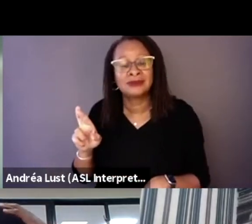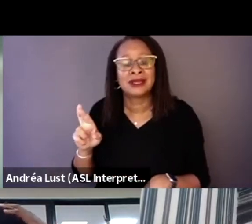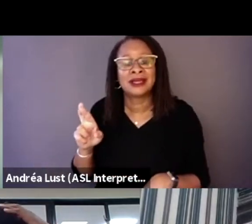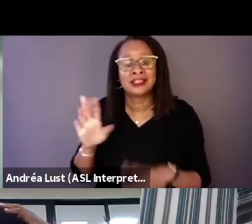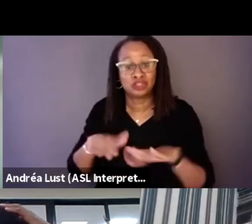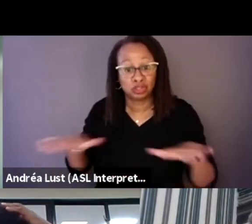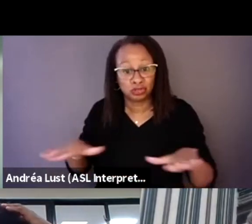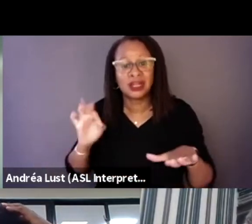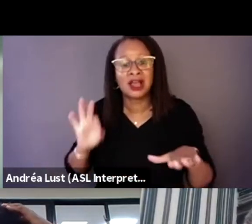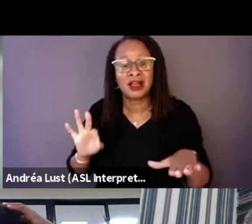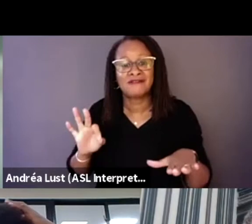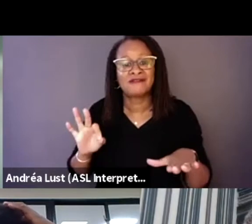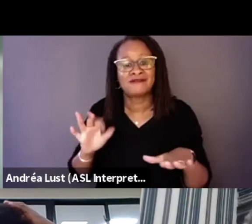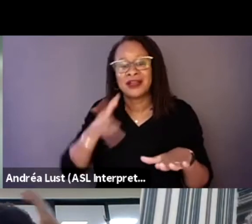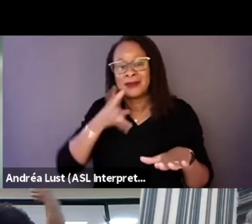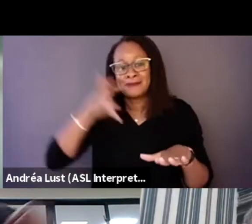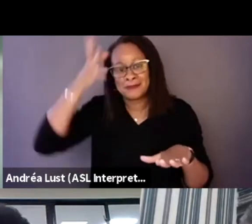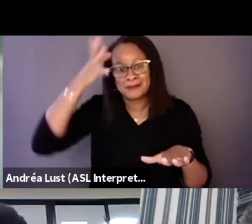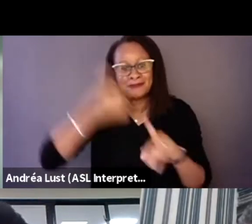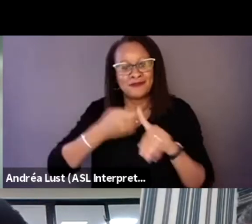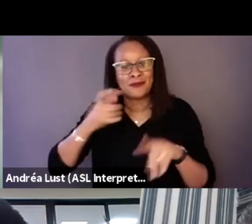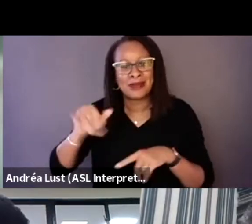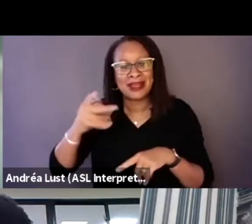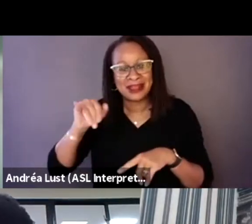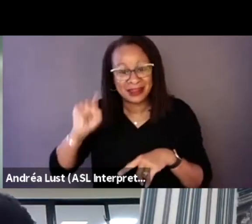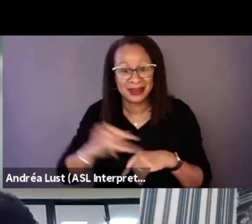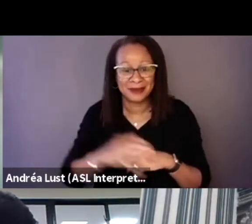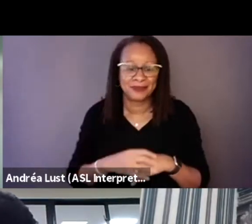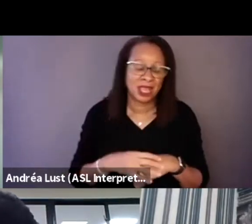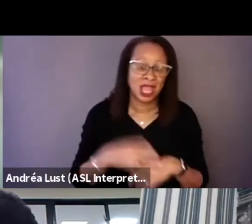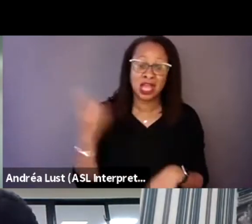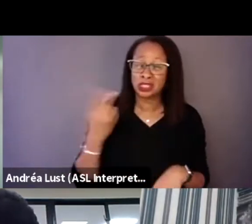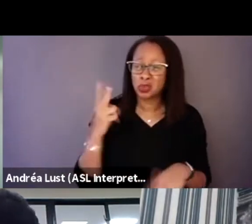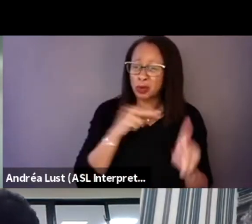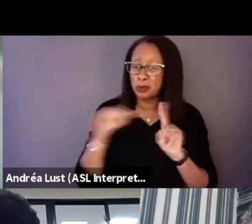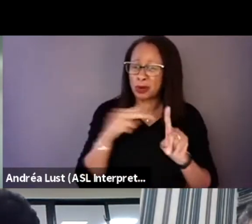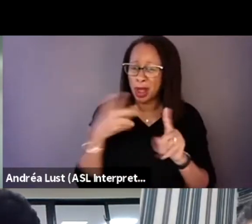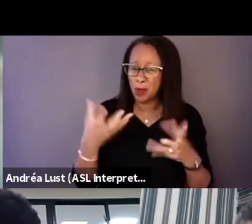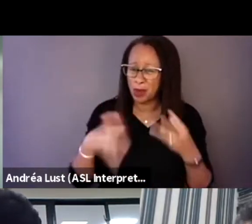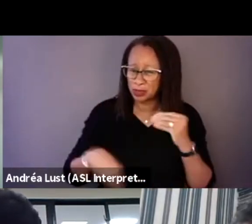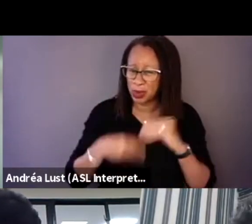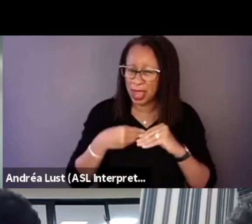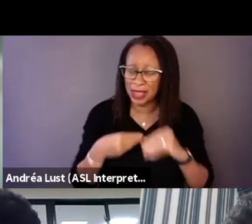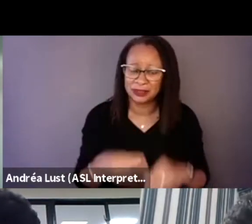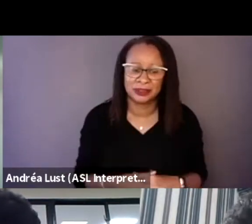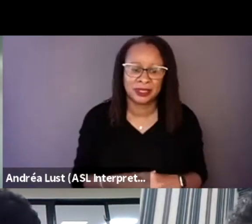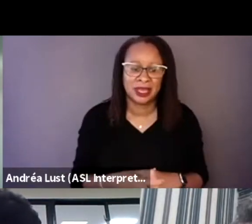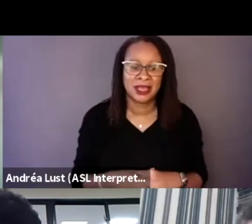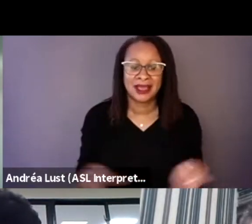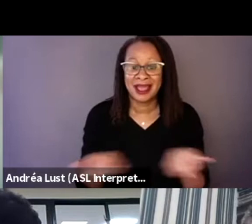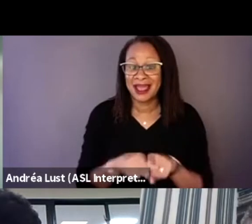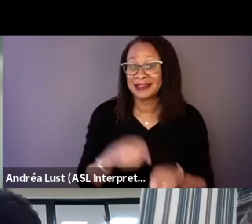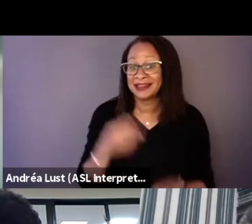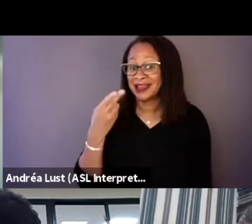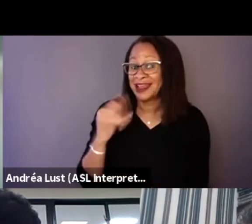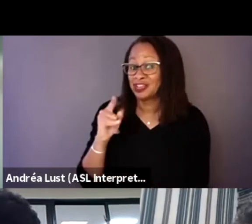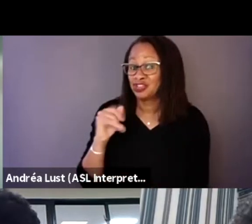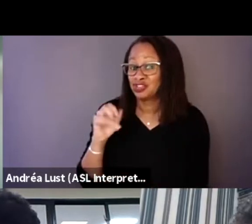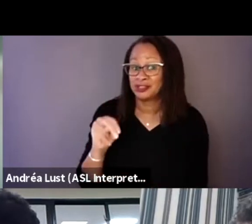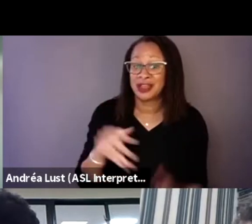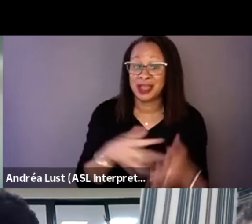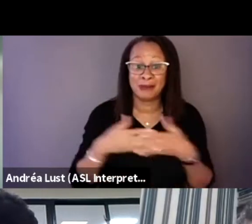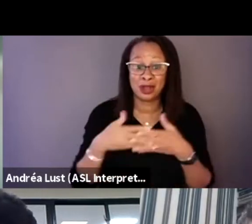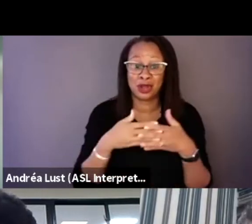Now, from a larger sort of historical perspective that I want to kind of add, being a Haitian American woman with this sort